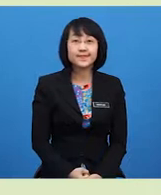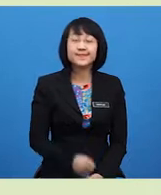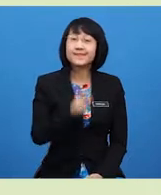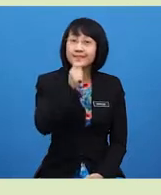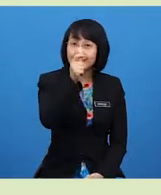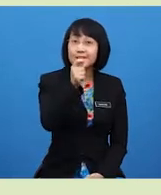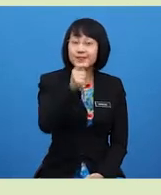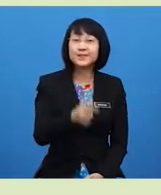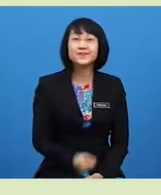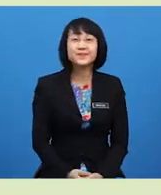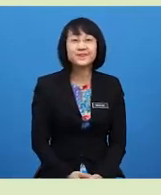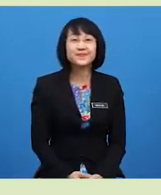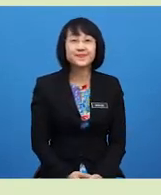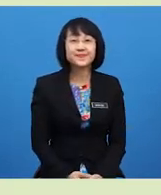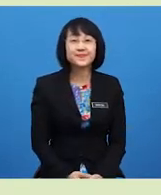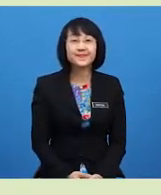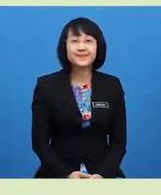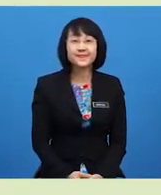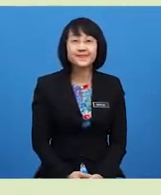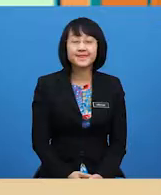It's true.